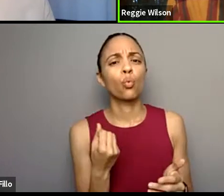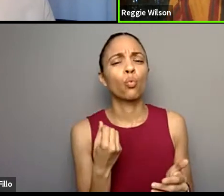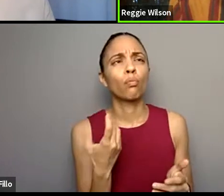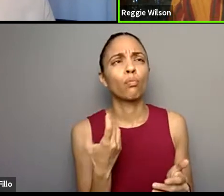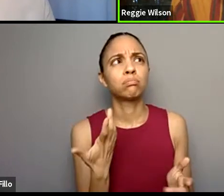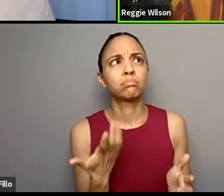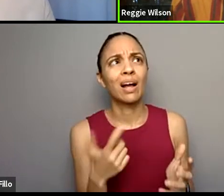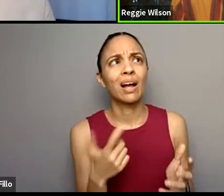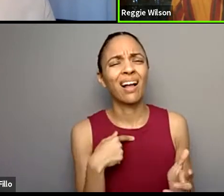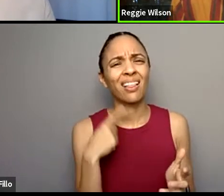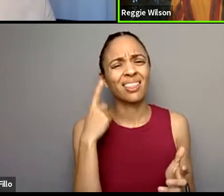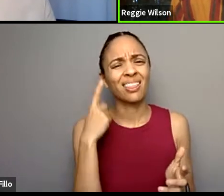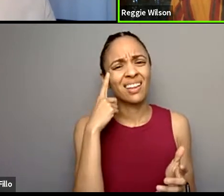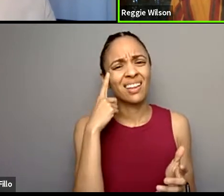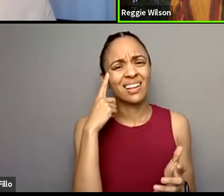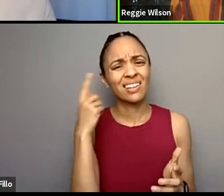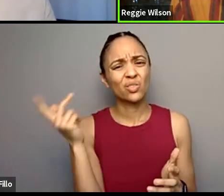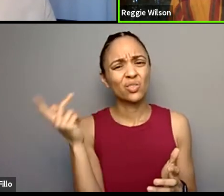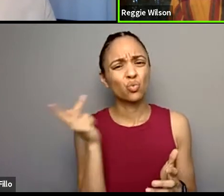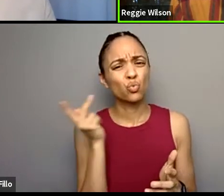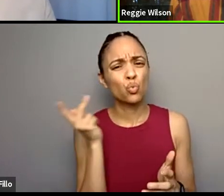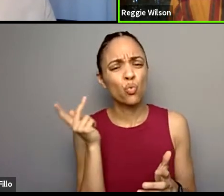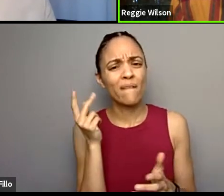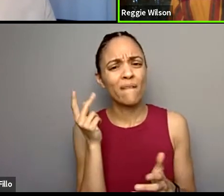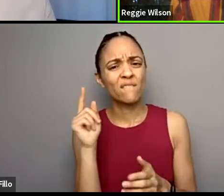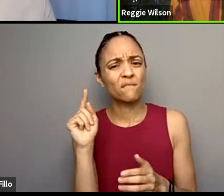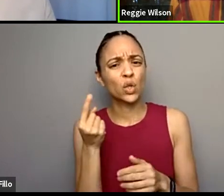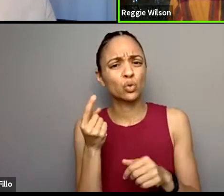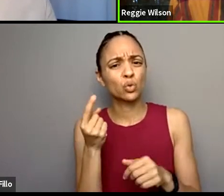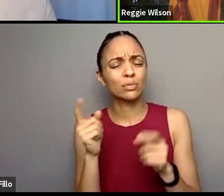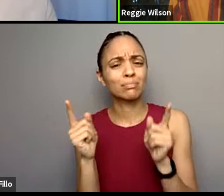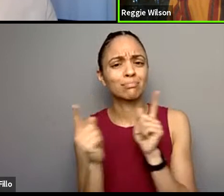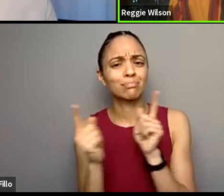I think our first encounter was probably around 2002.